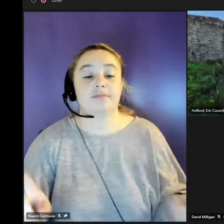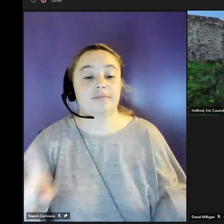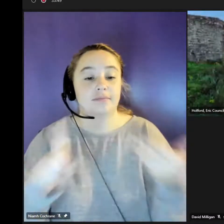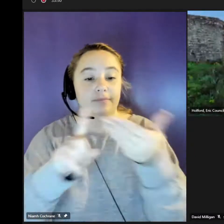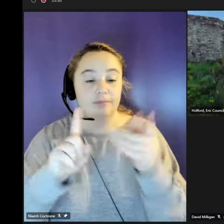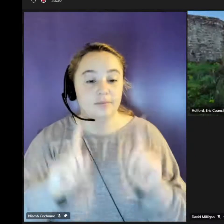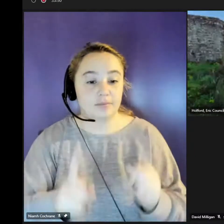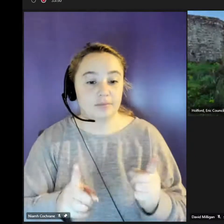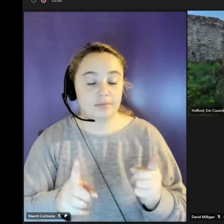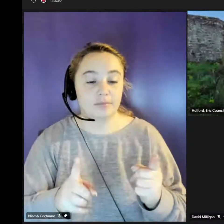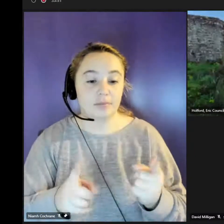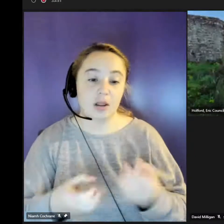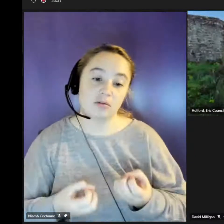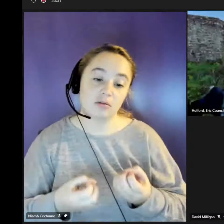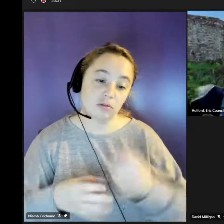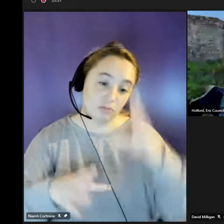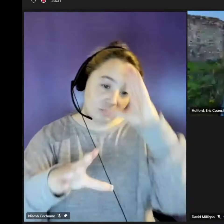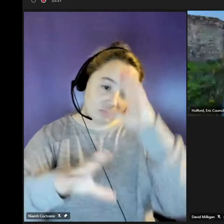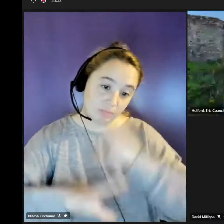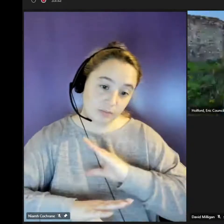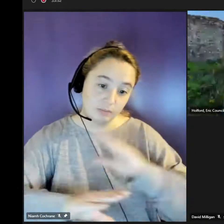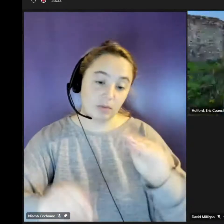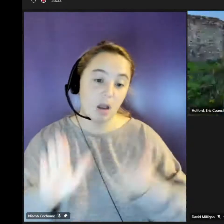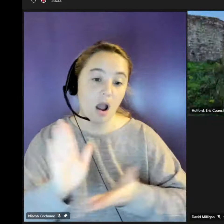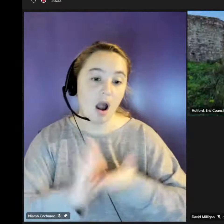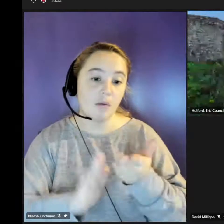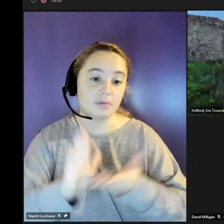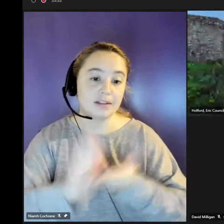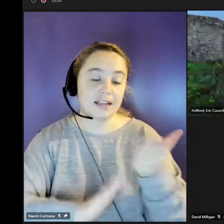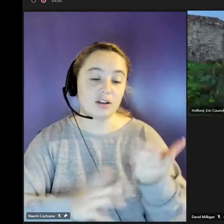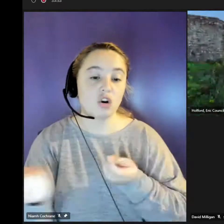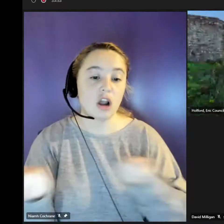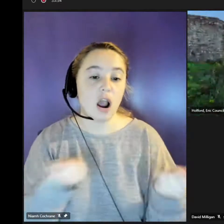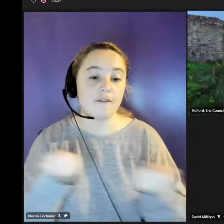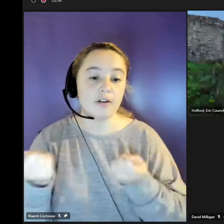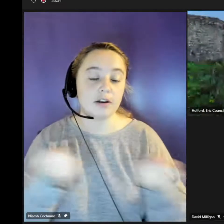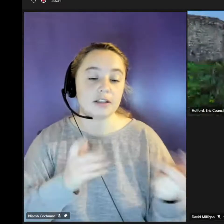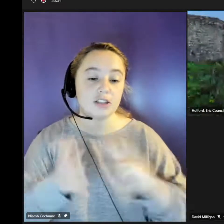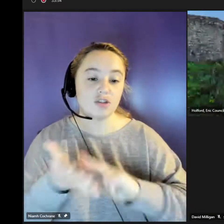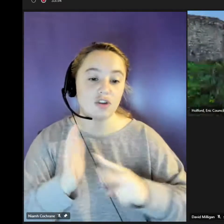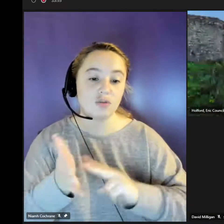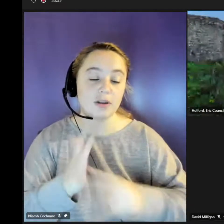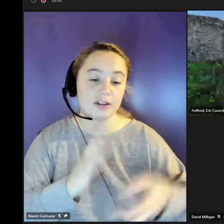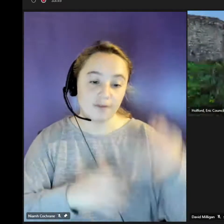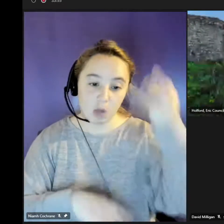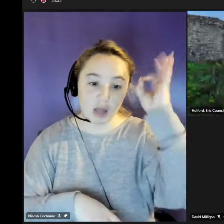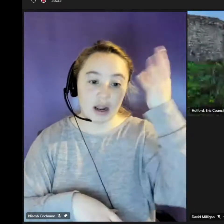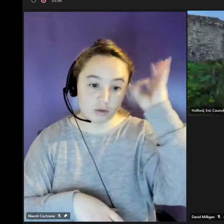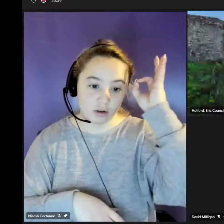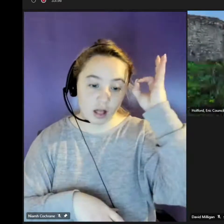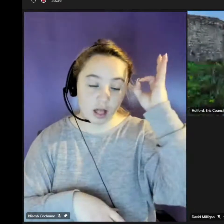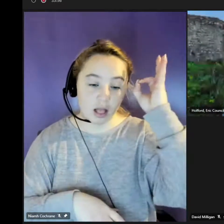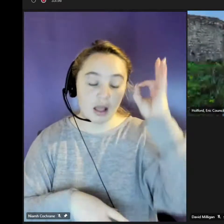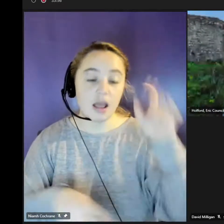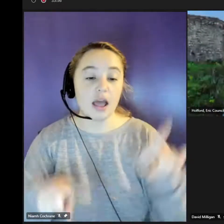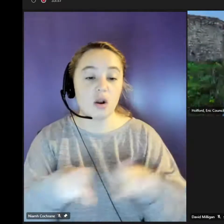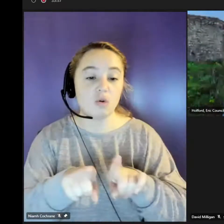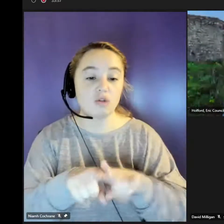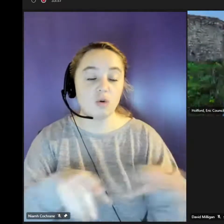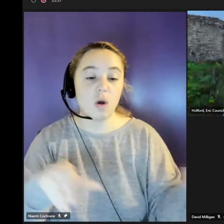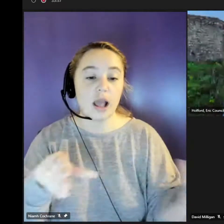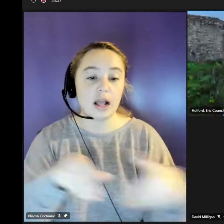provide the committee with an update on the governance arrangements within the council, including the findings from the